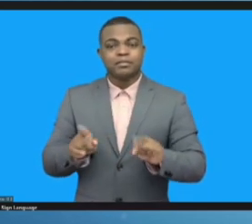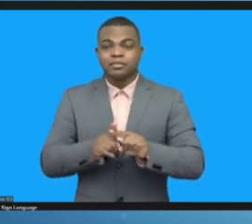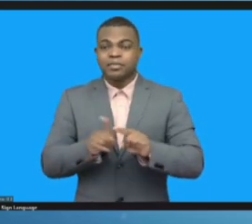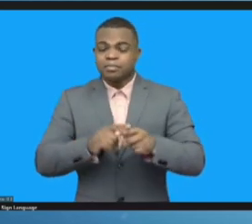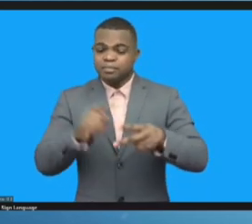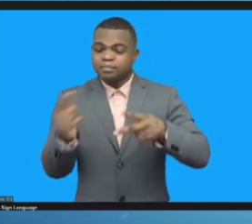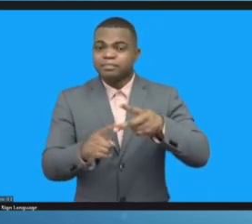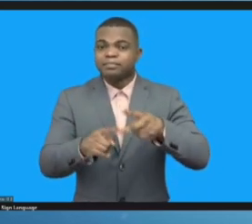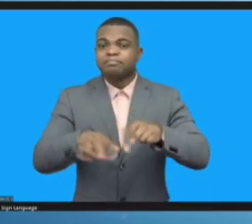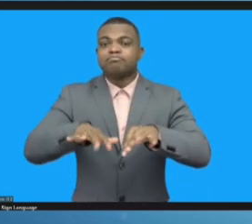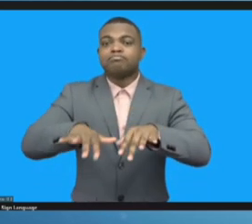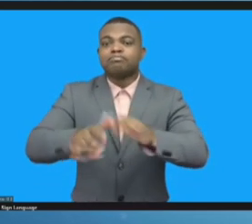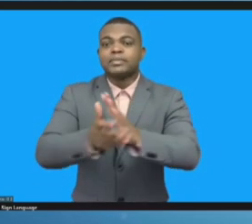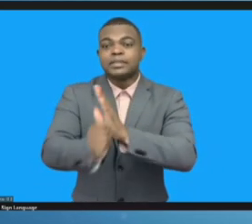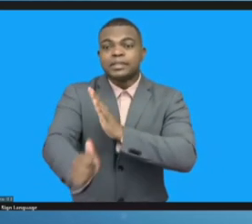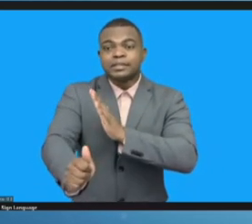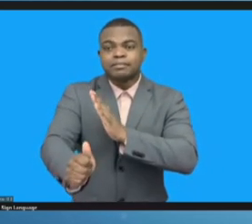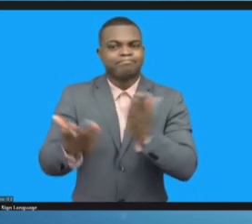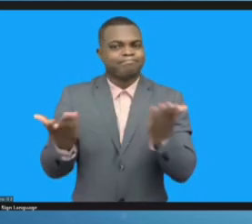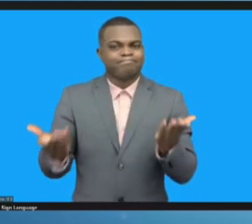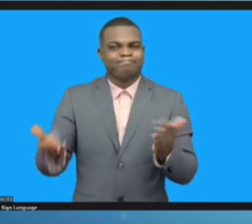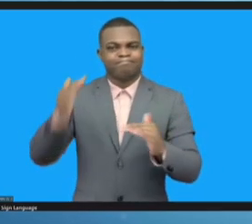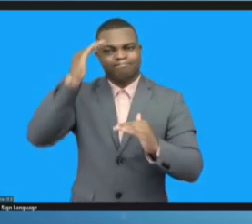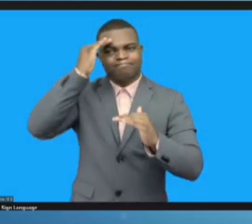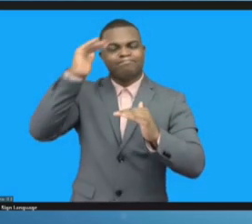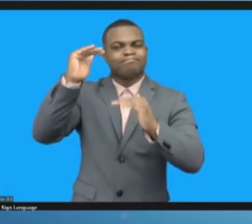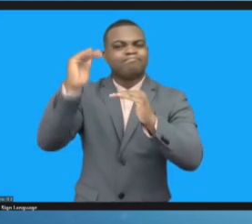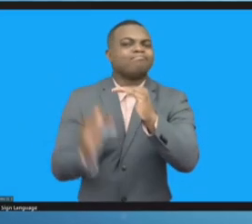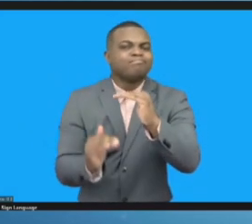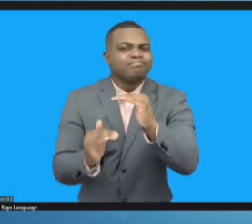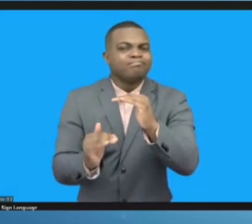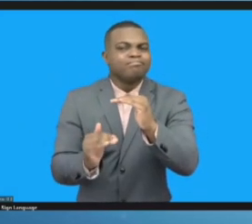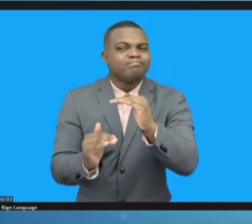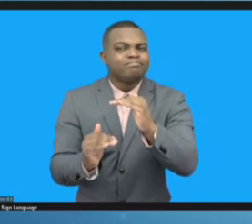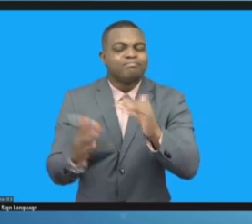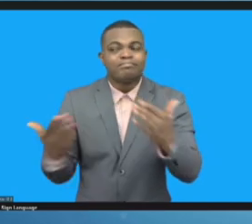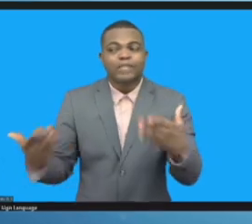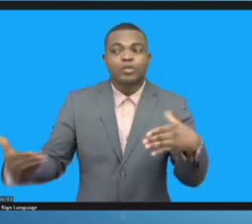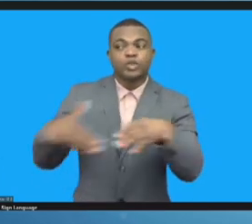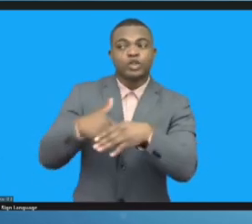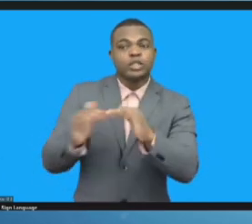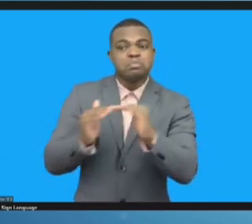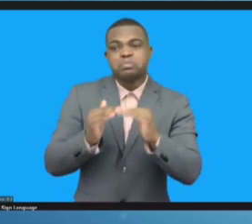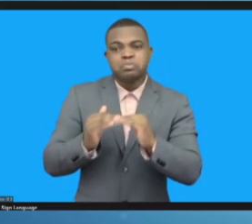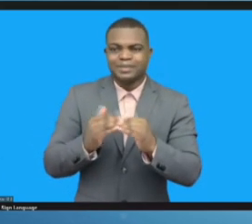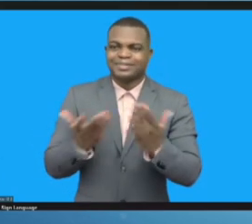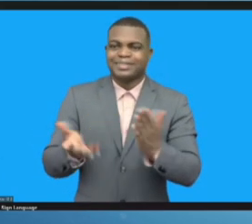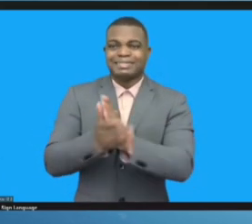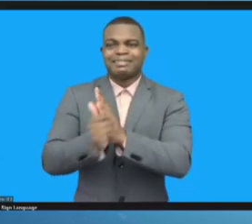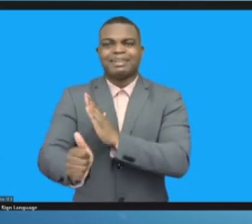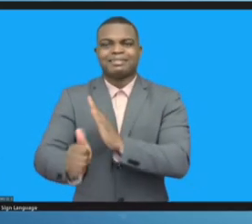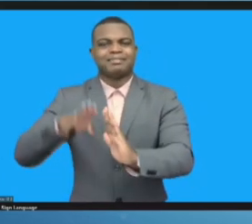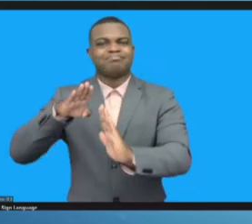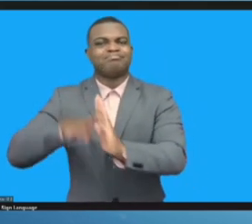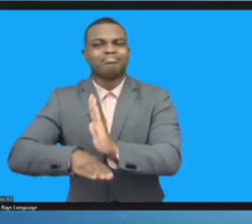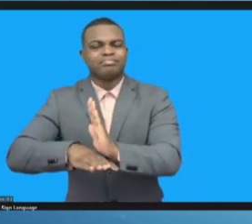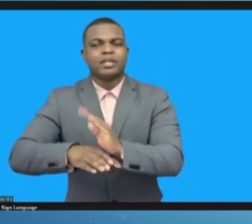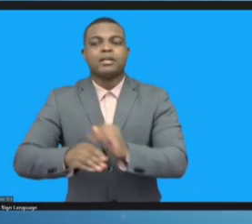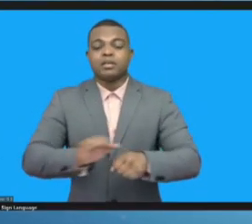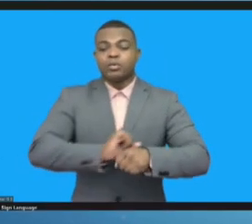education, e-healthcare, e-commerce, and remote work have left a large portion of the population without